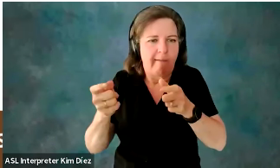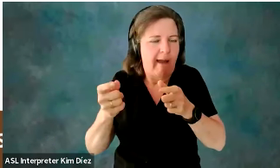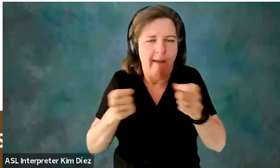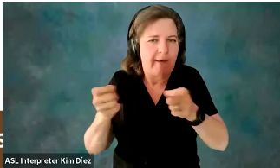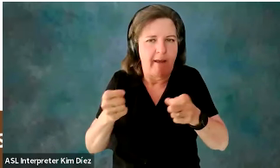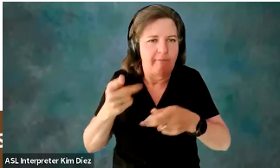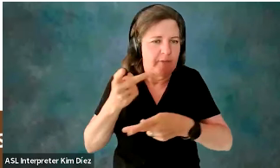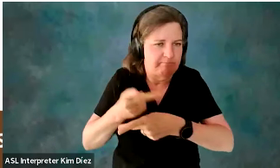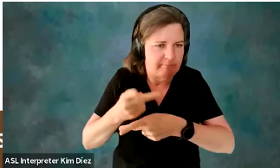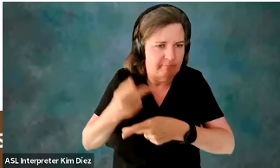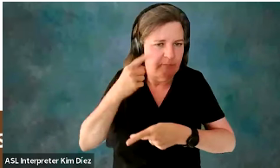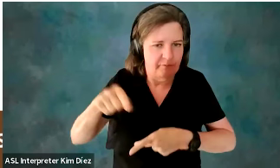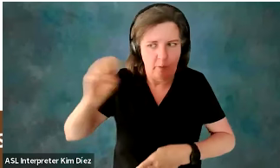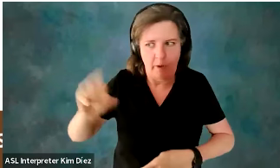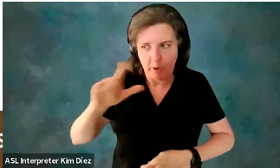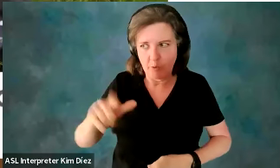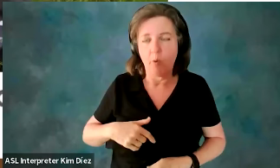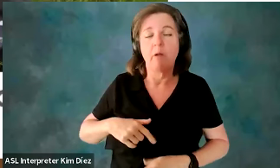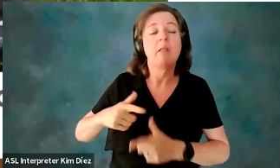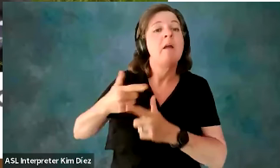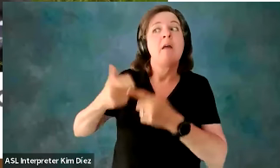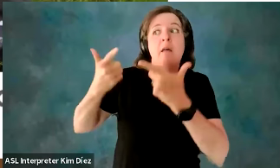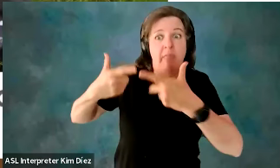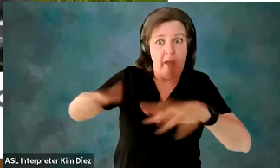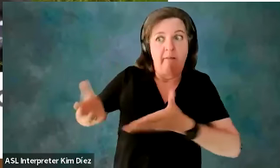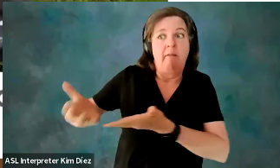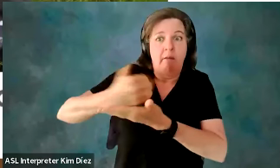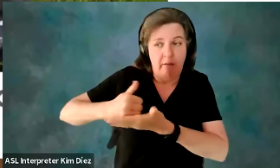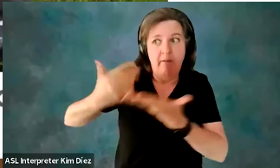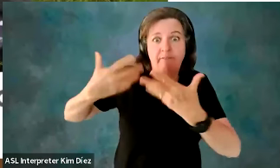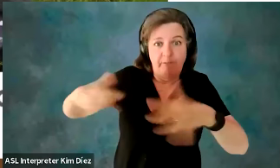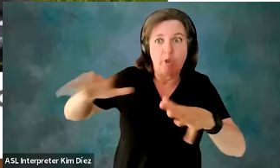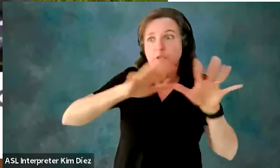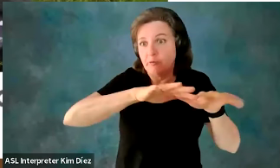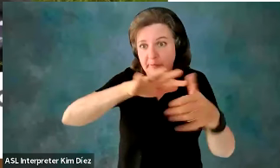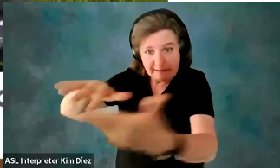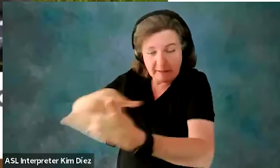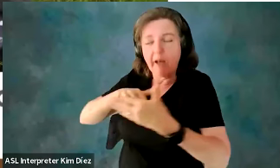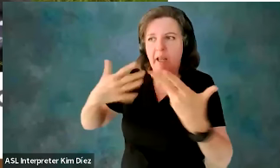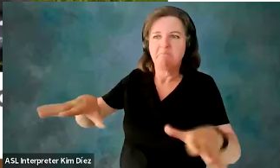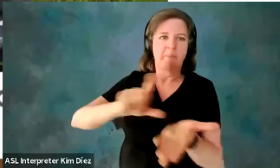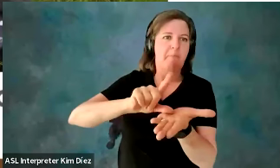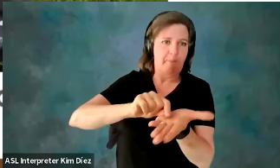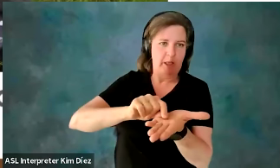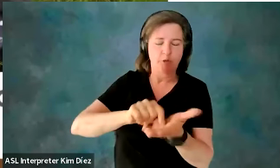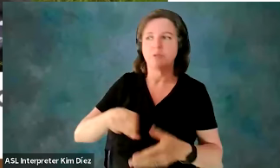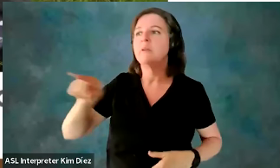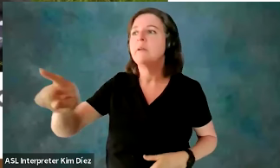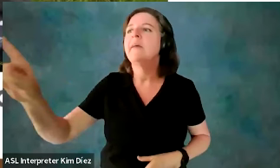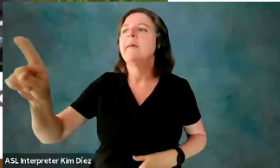we publish the soil survey. Here we have a little bit of a briefing of